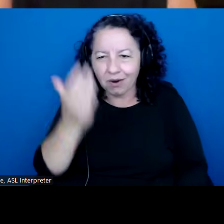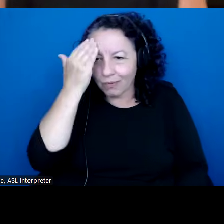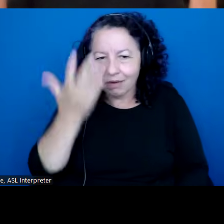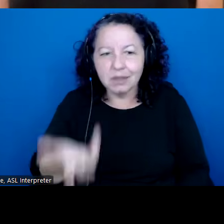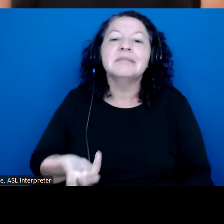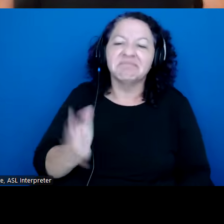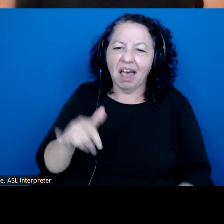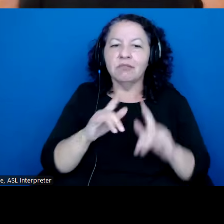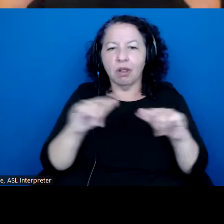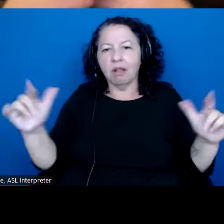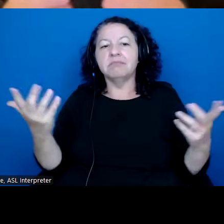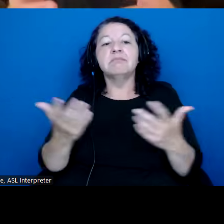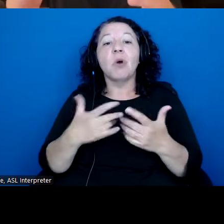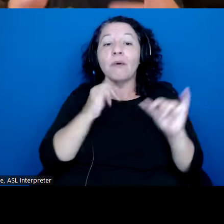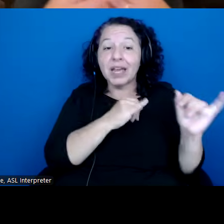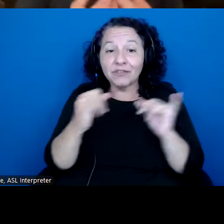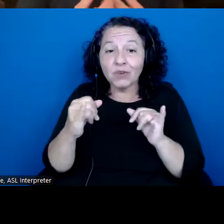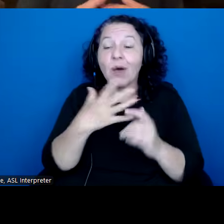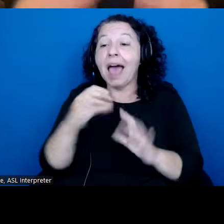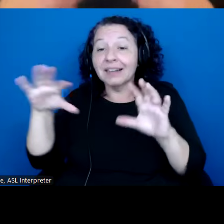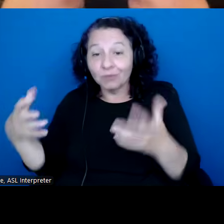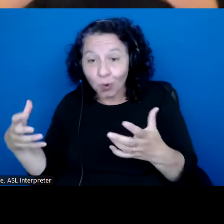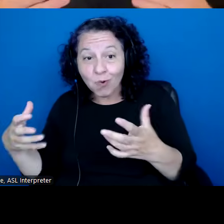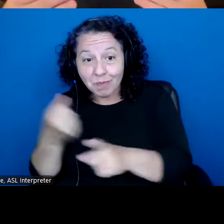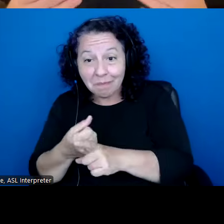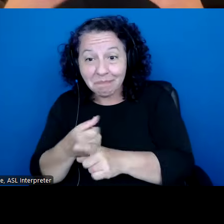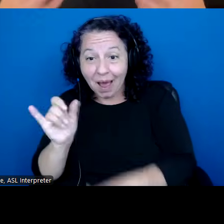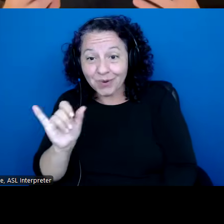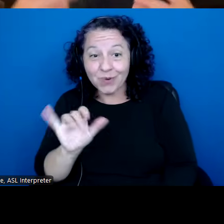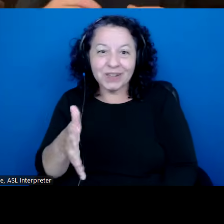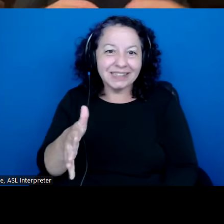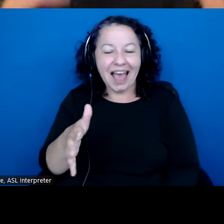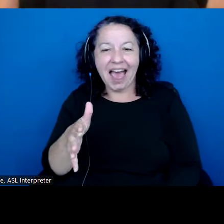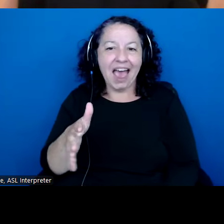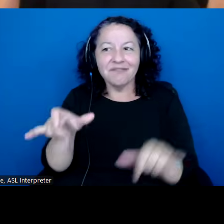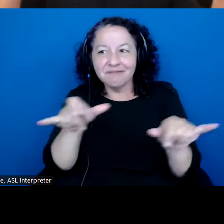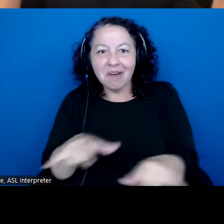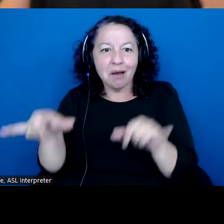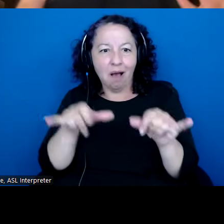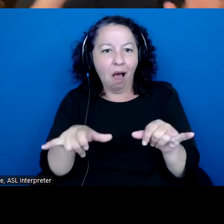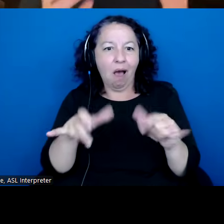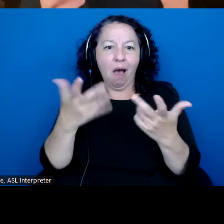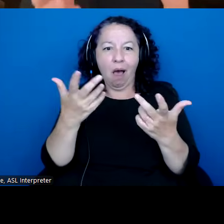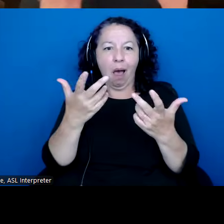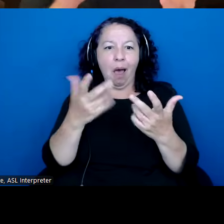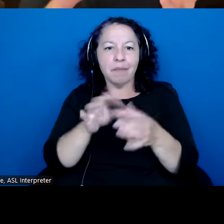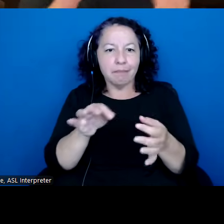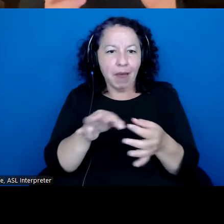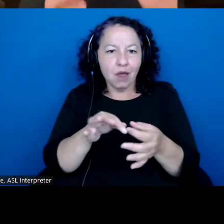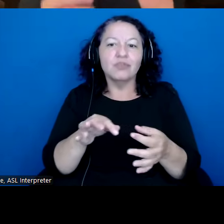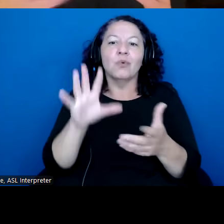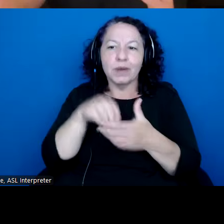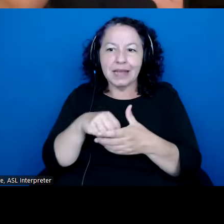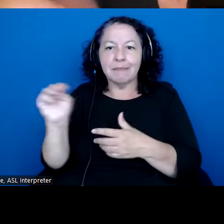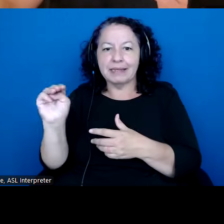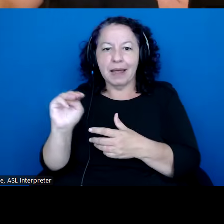We have those individual effects. We also have collective effects. It's kind of a trope in Mesopotamian literature. Very often you'll have two